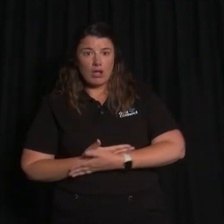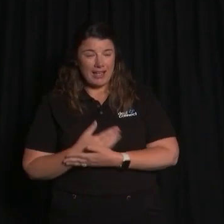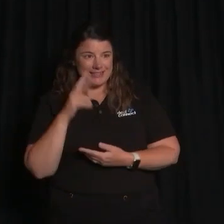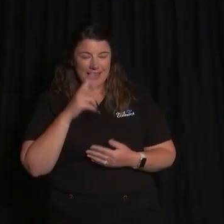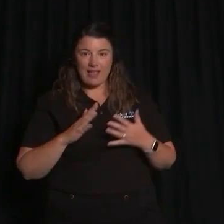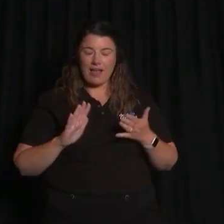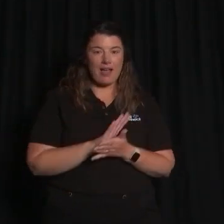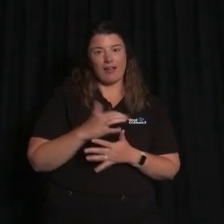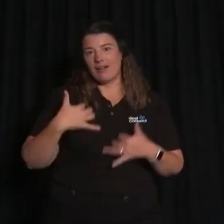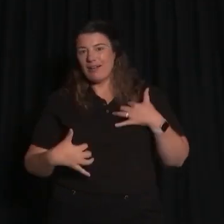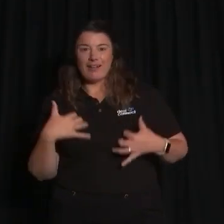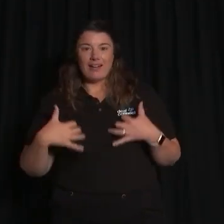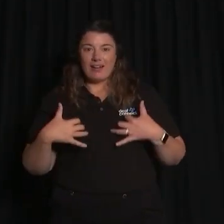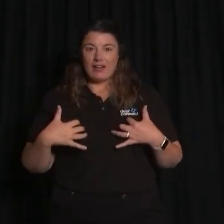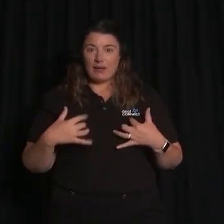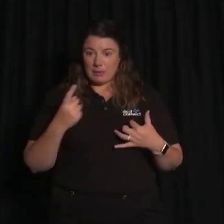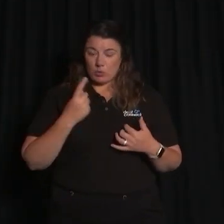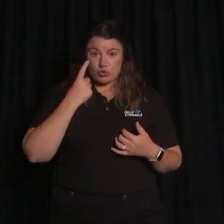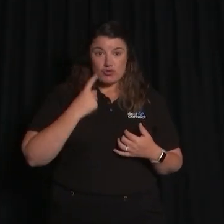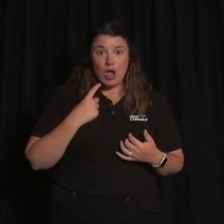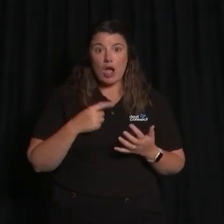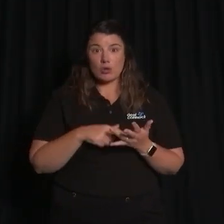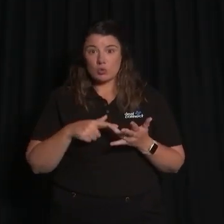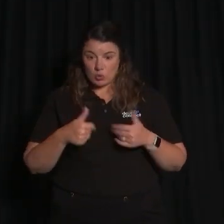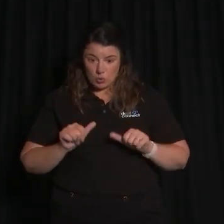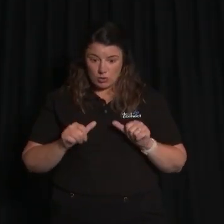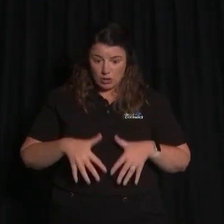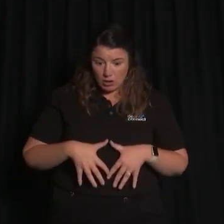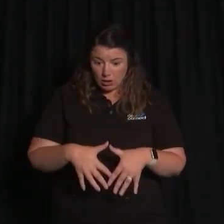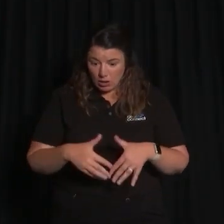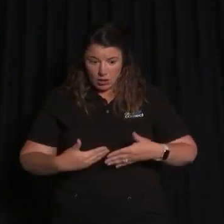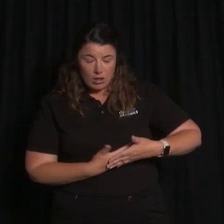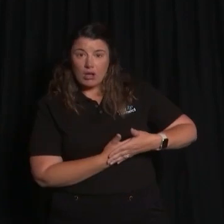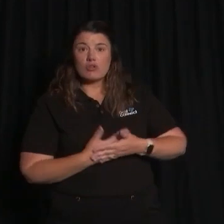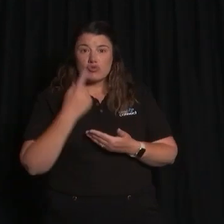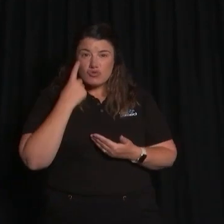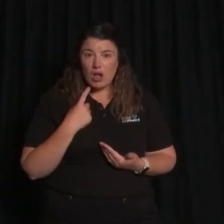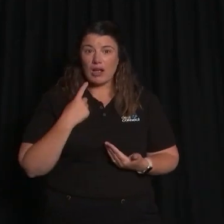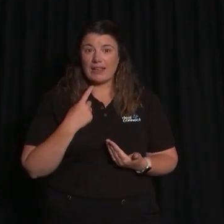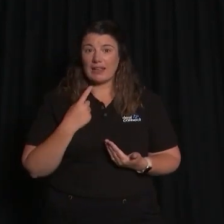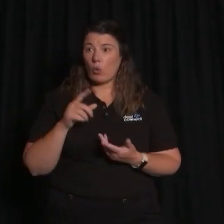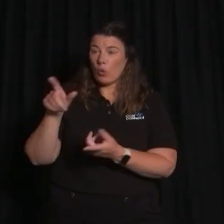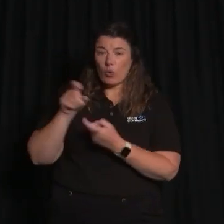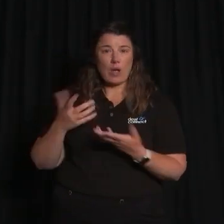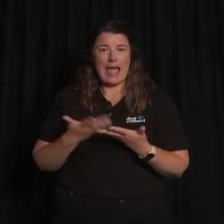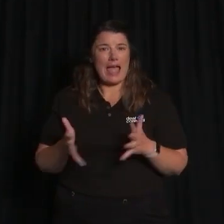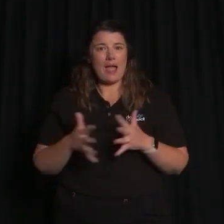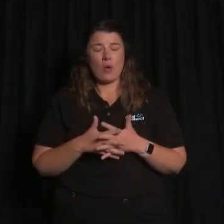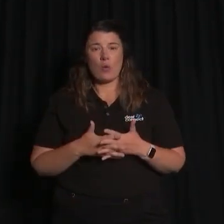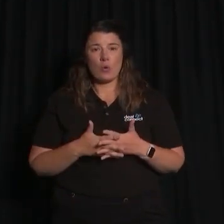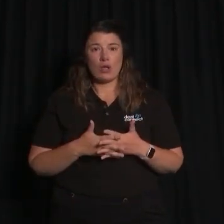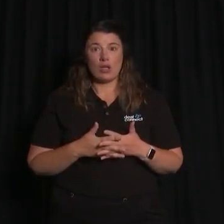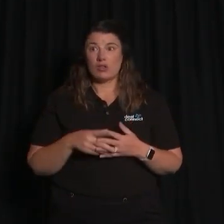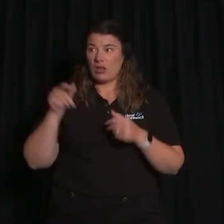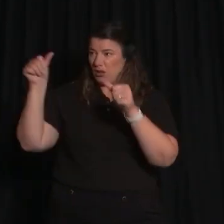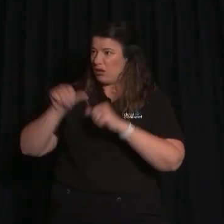joy and the expectation of people who are trying to achieve a family against all odds. And we had to put up with that along